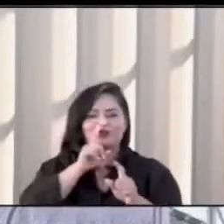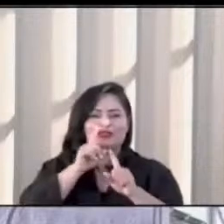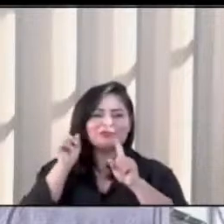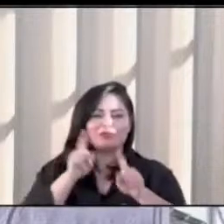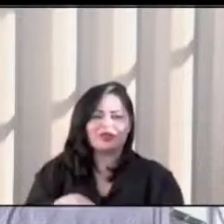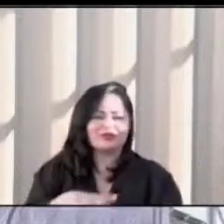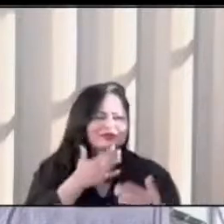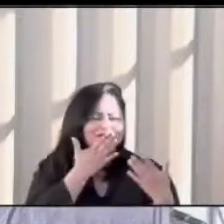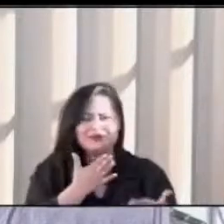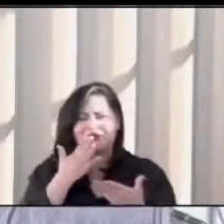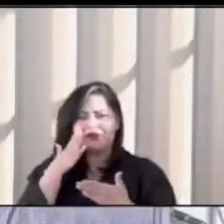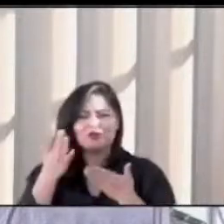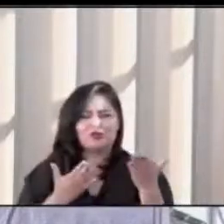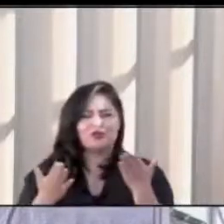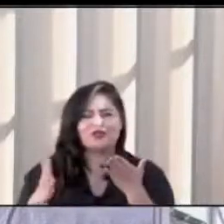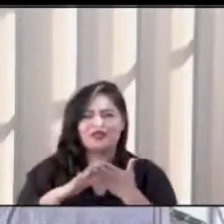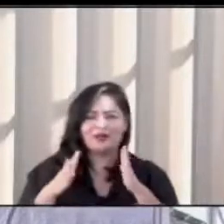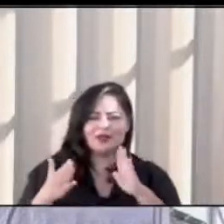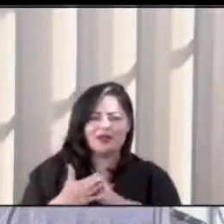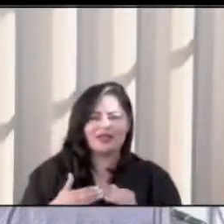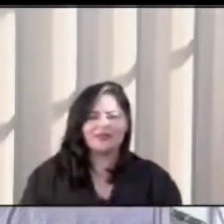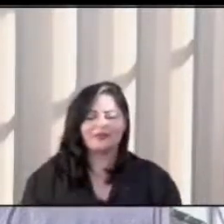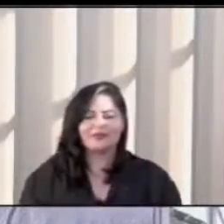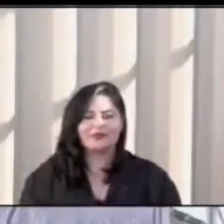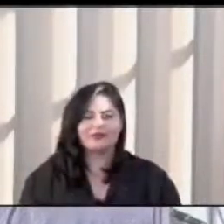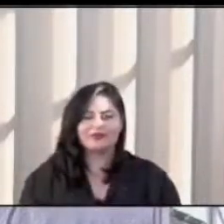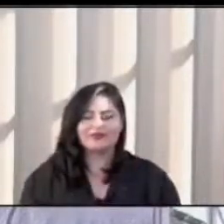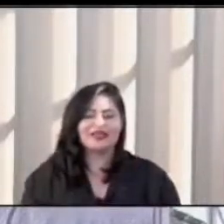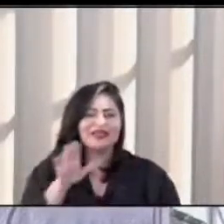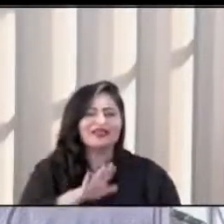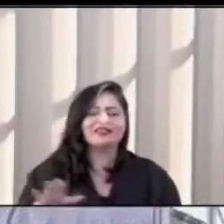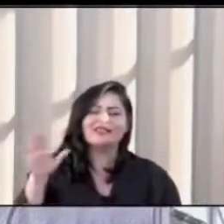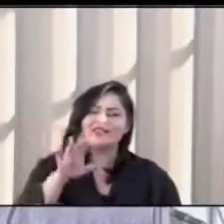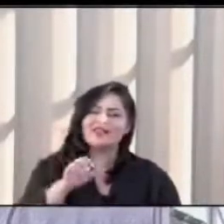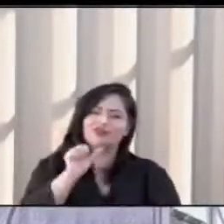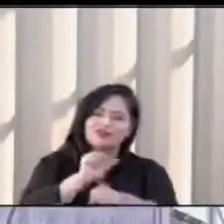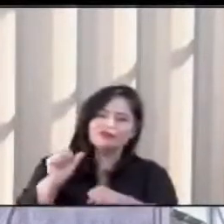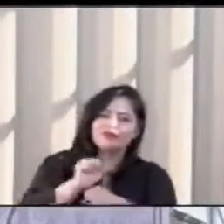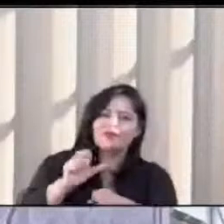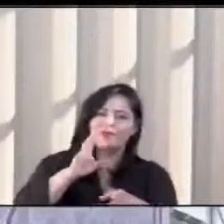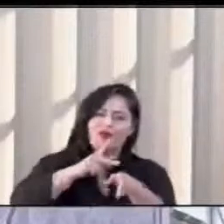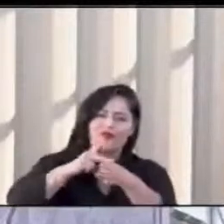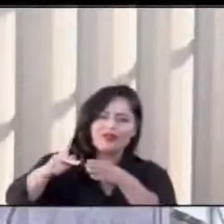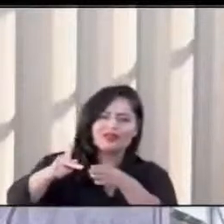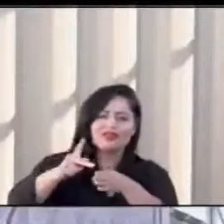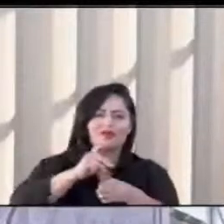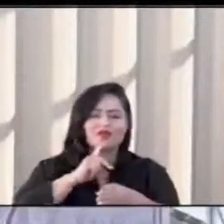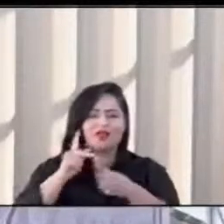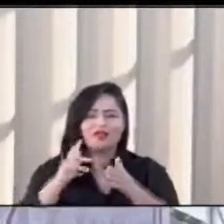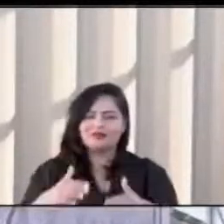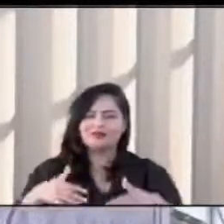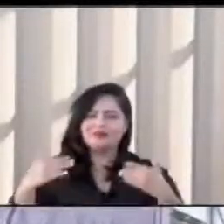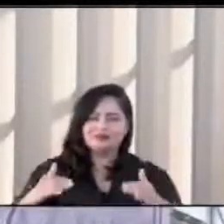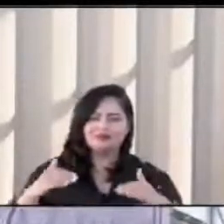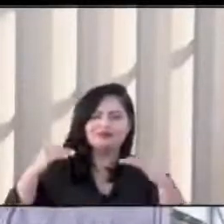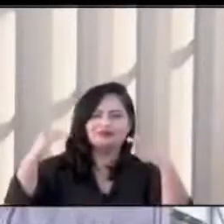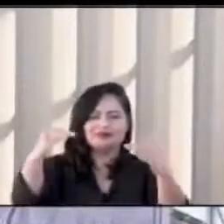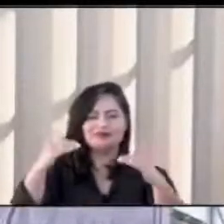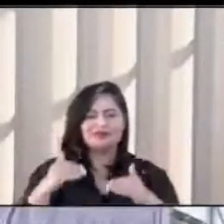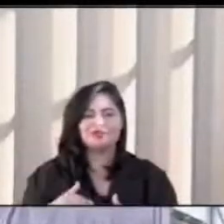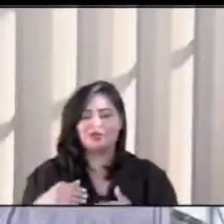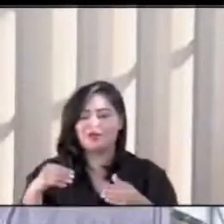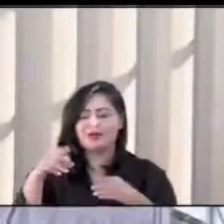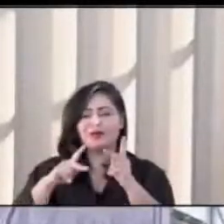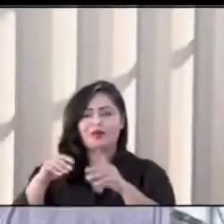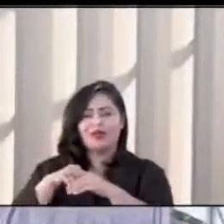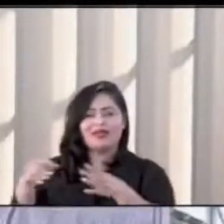so ably serving our communities. Their dedication, their professionalism is next level. And I want you to know from the folks in the